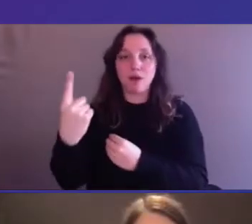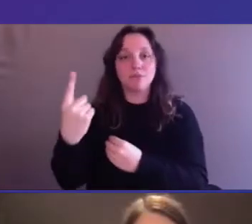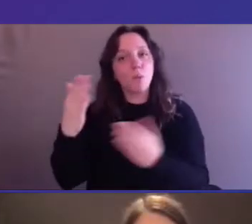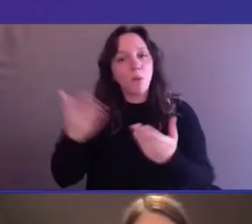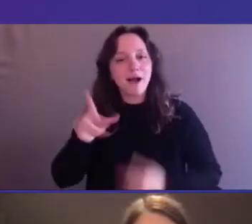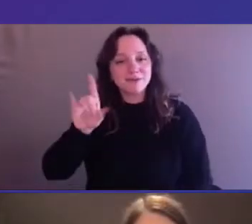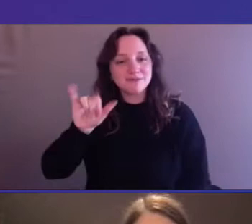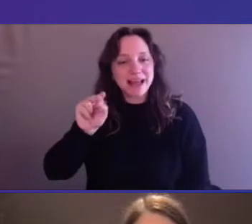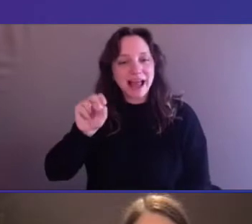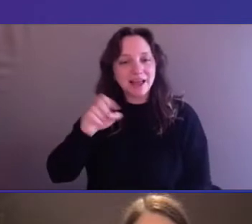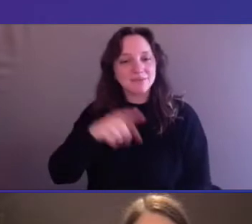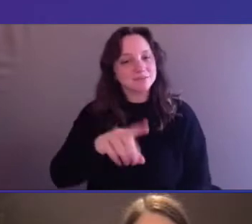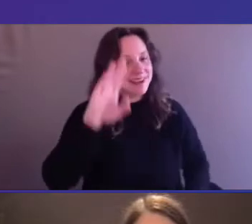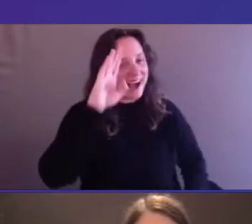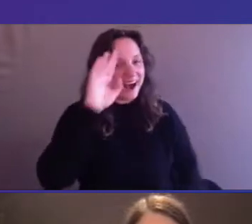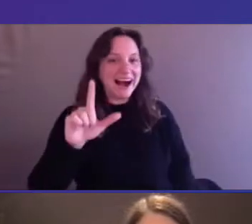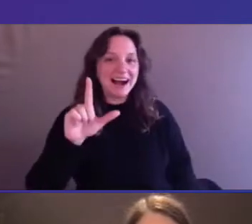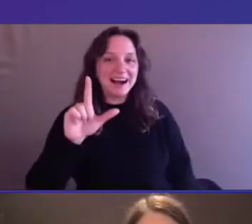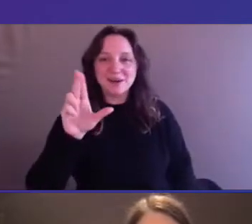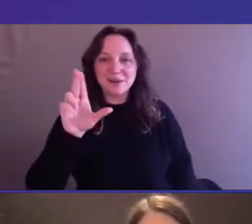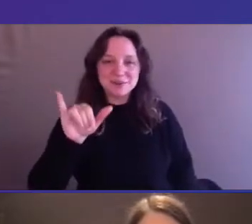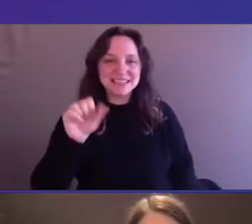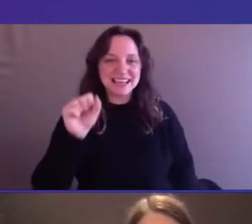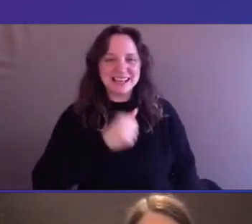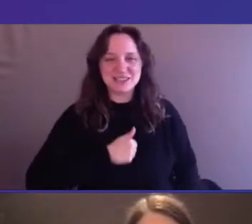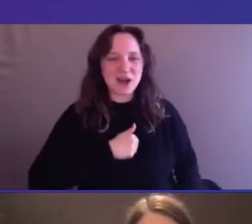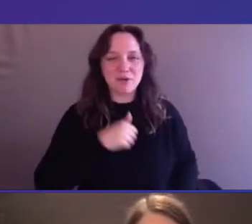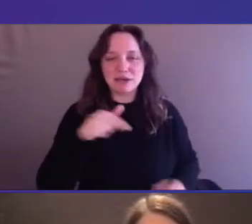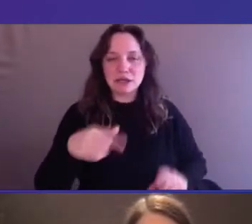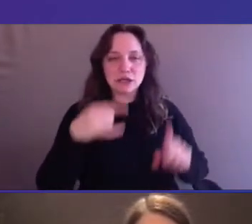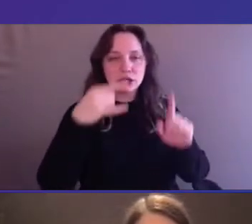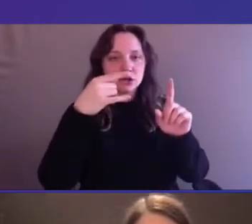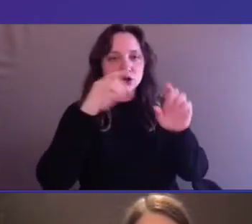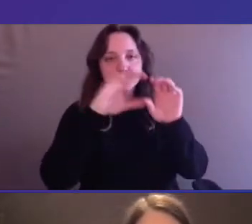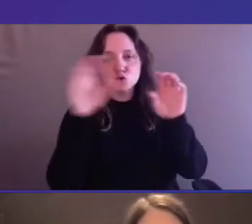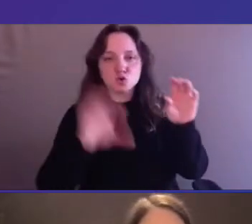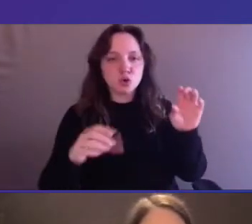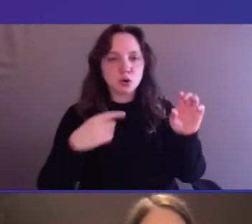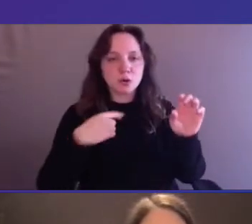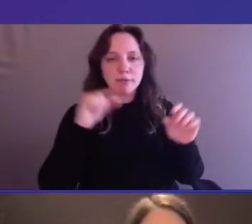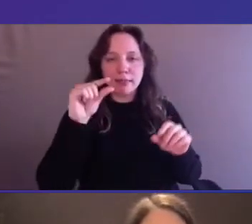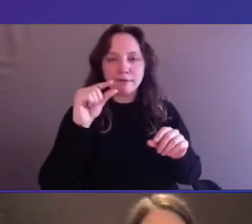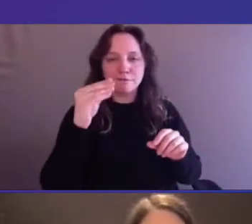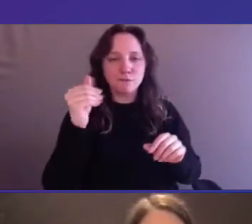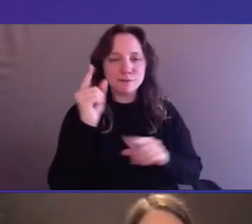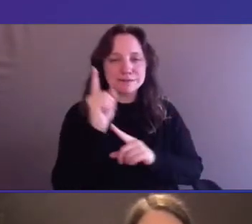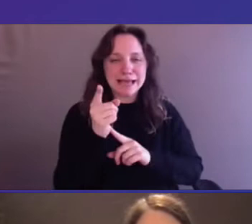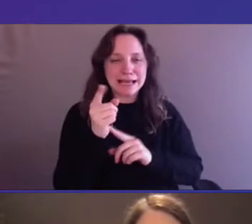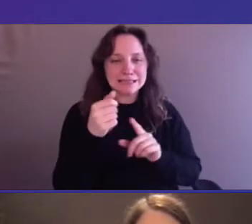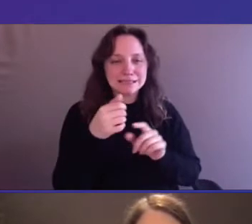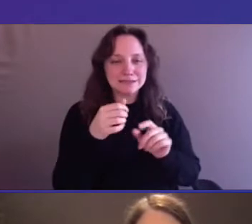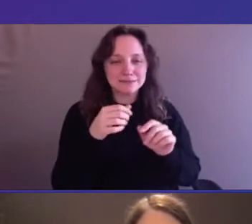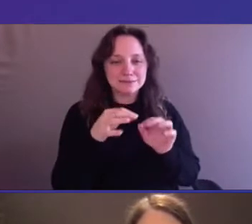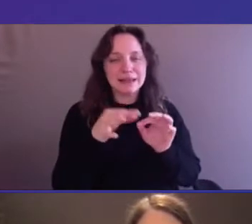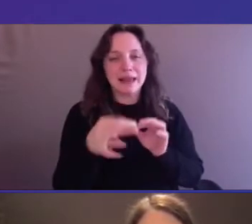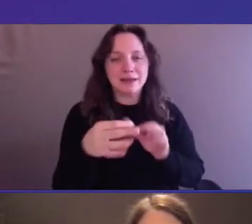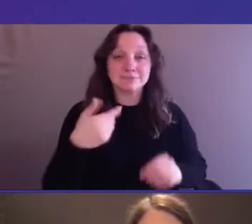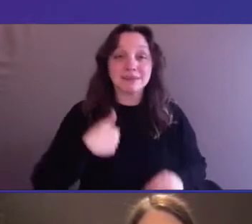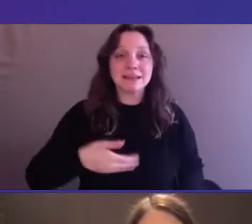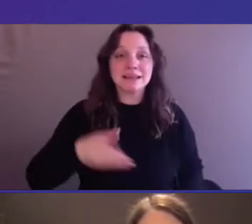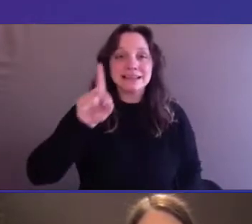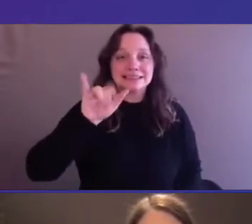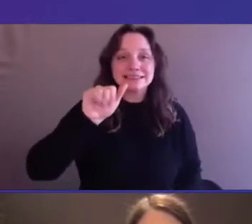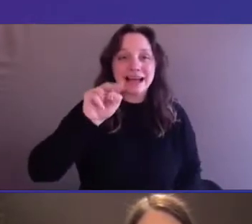Hi, Lucy. Yes, you have to give me a minute with Zoom always, a few seconds anyway. Yes, I'm Diane Freyr. I'm